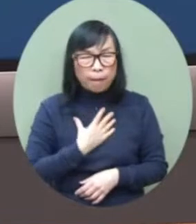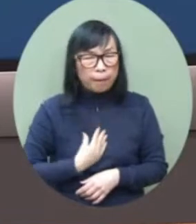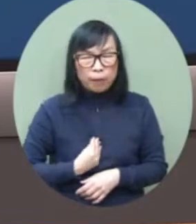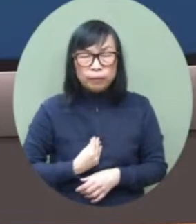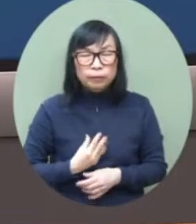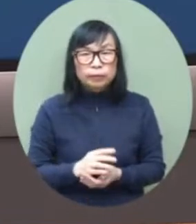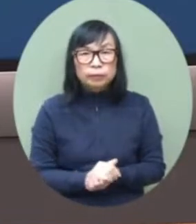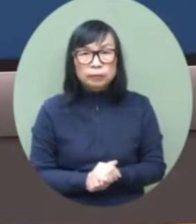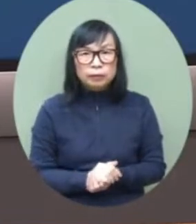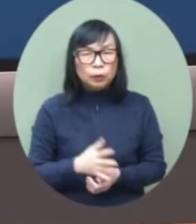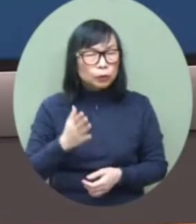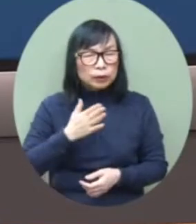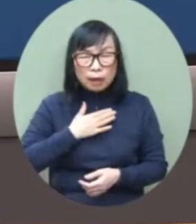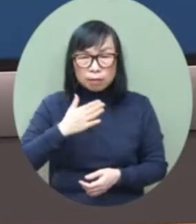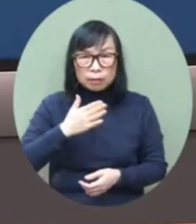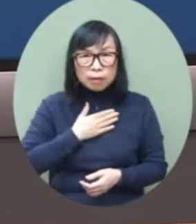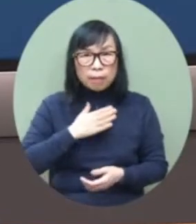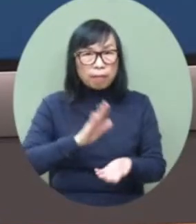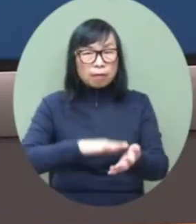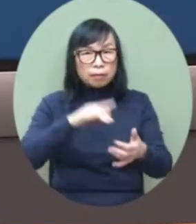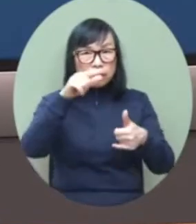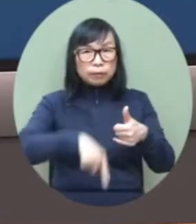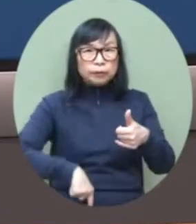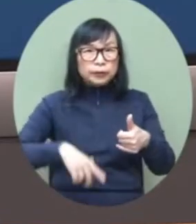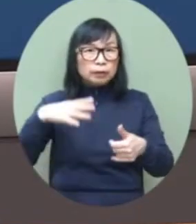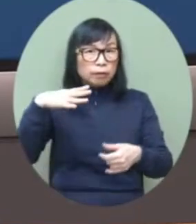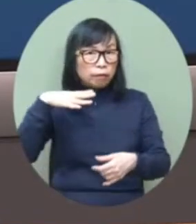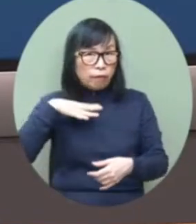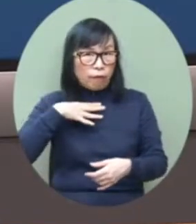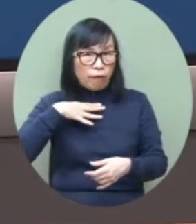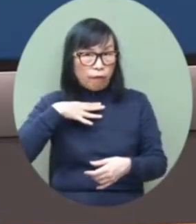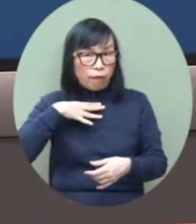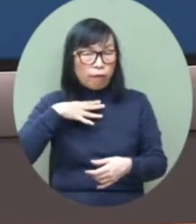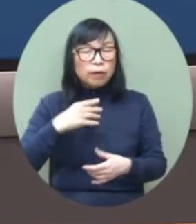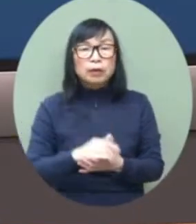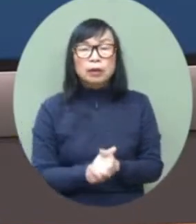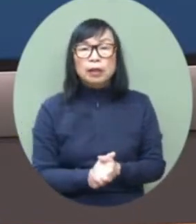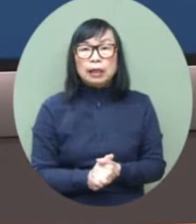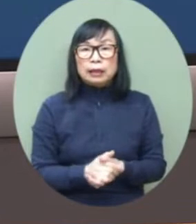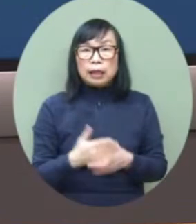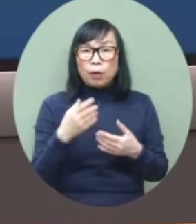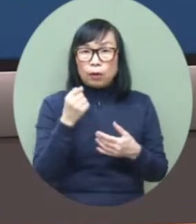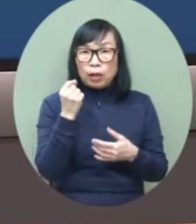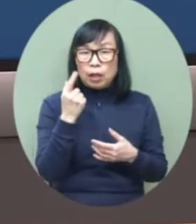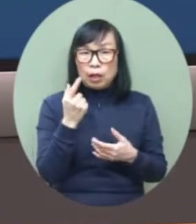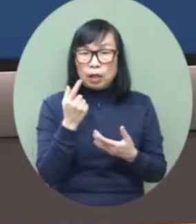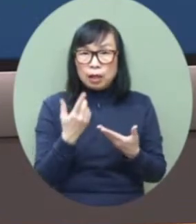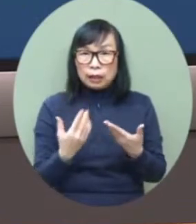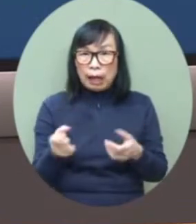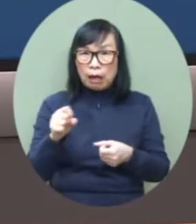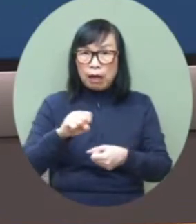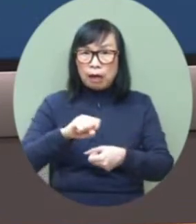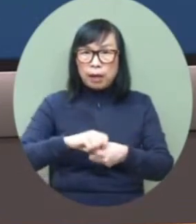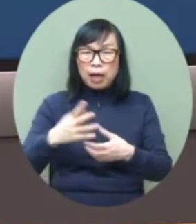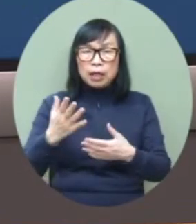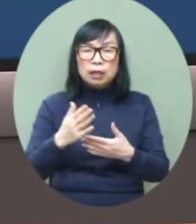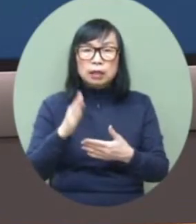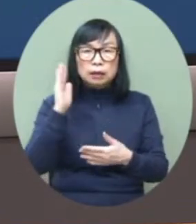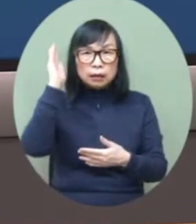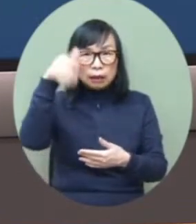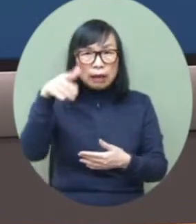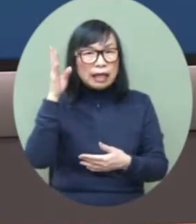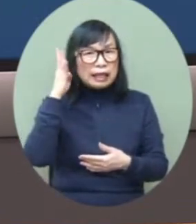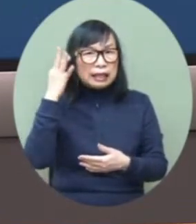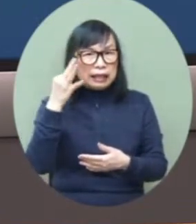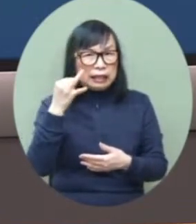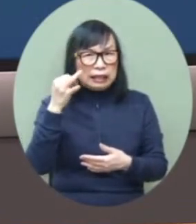medical staff are very unhappy. We are worried about our patients' care, especially today. There had been some